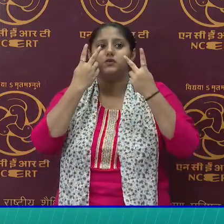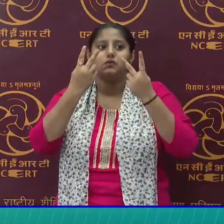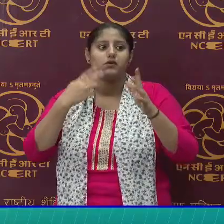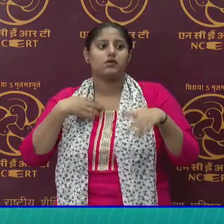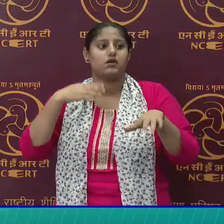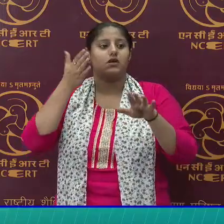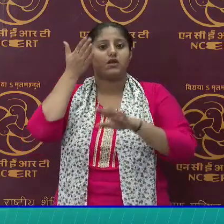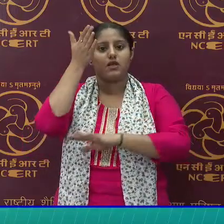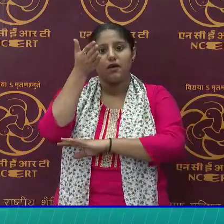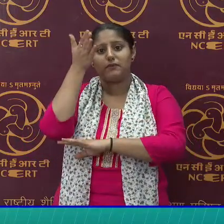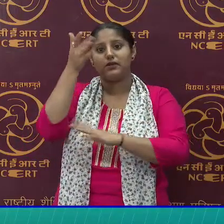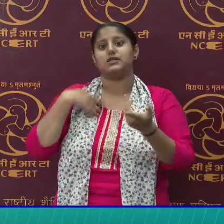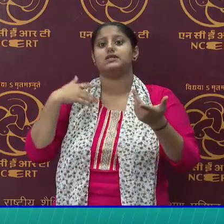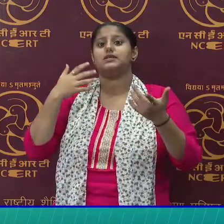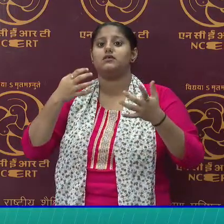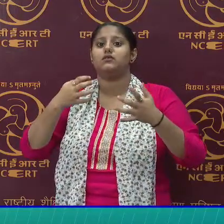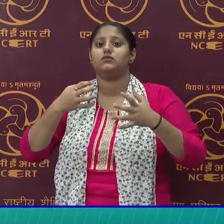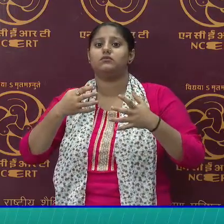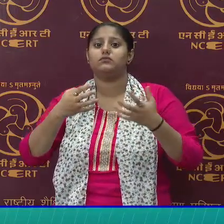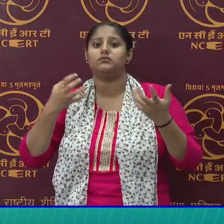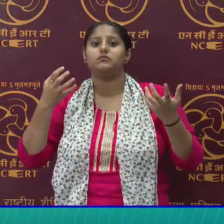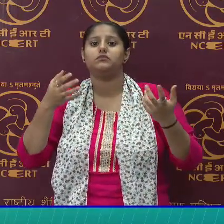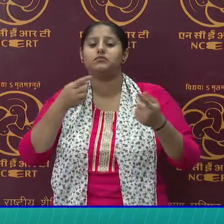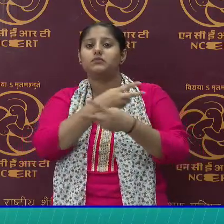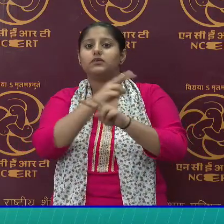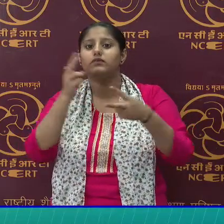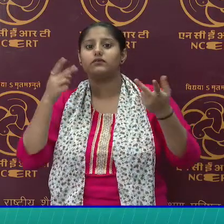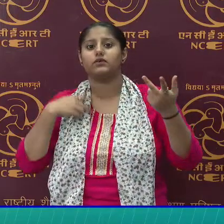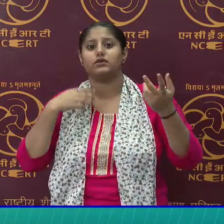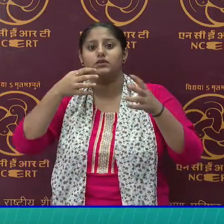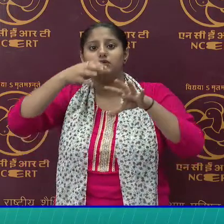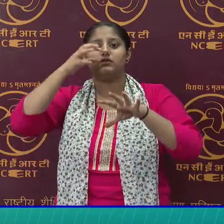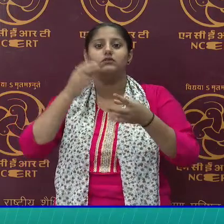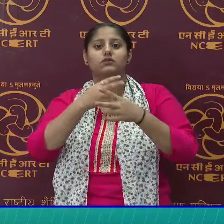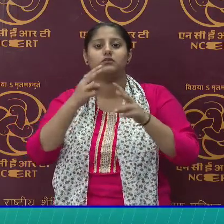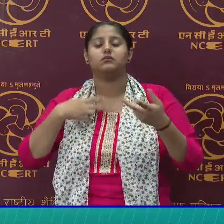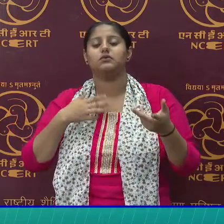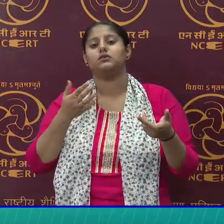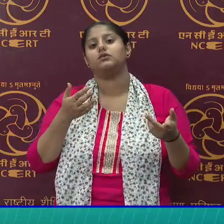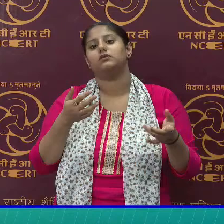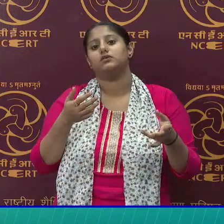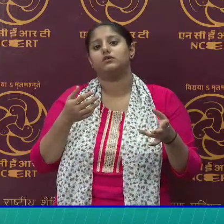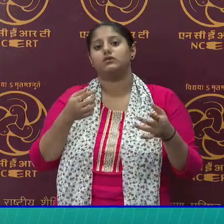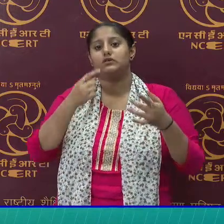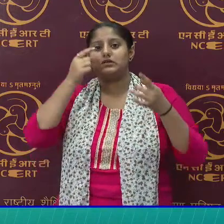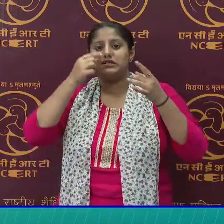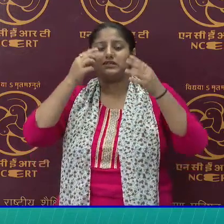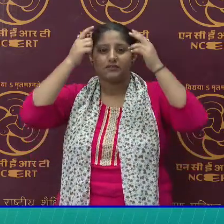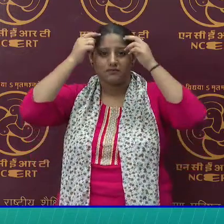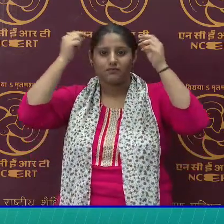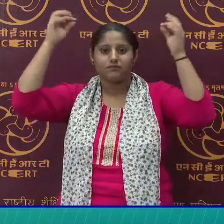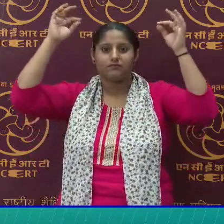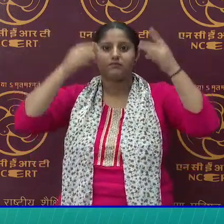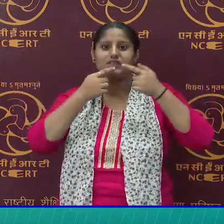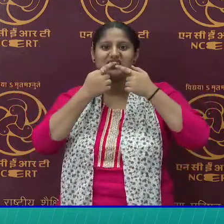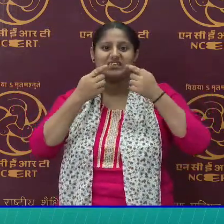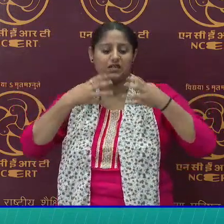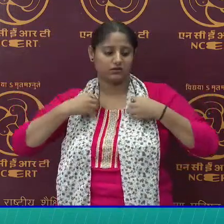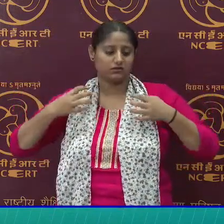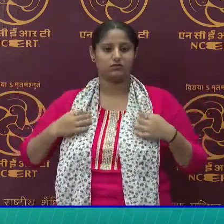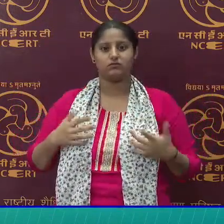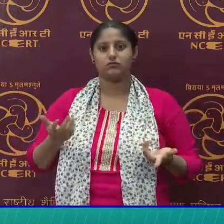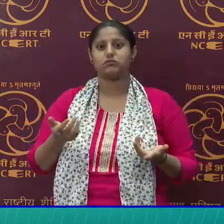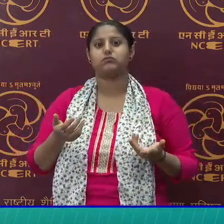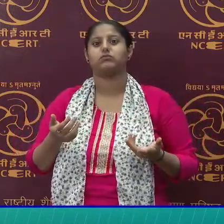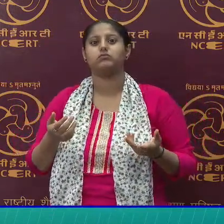camels carrying loads, donkeys carrying loads, and here we have yaks which are carrying the loads, and then they